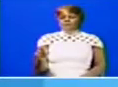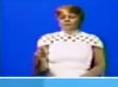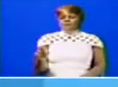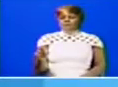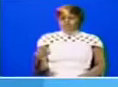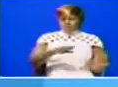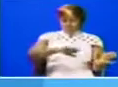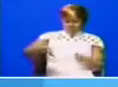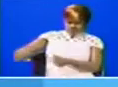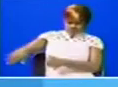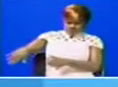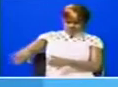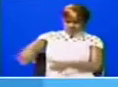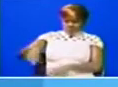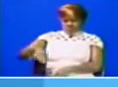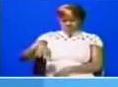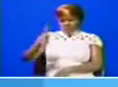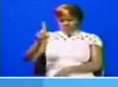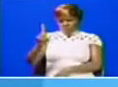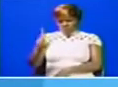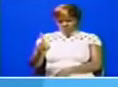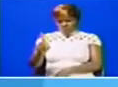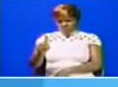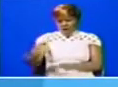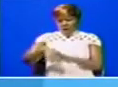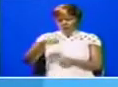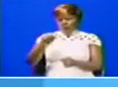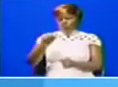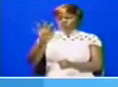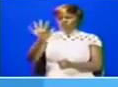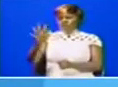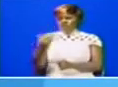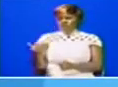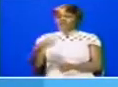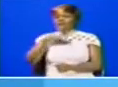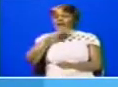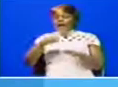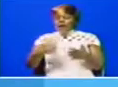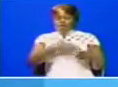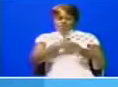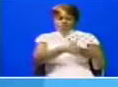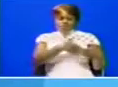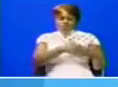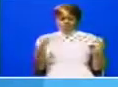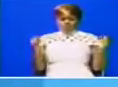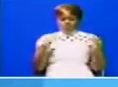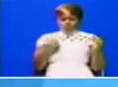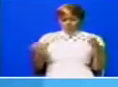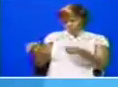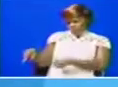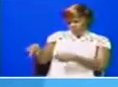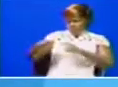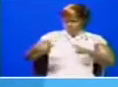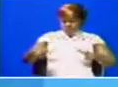Away from that, and the death of one in every five children in Kenya is caused by pneumonia and diarrhea. Research into